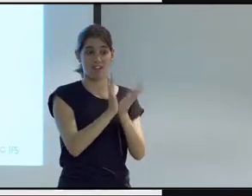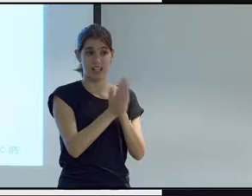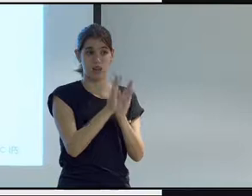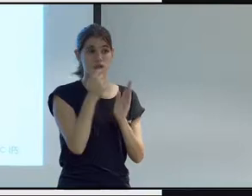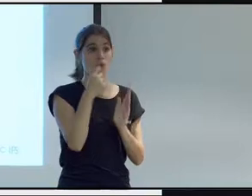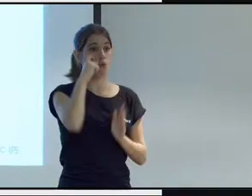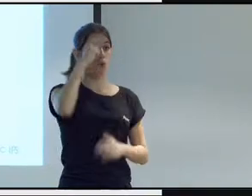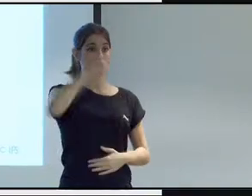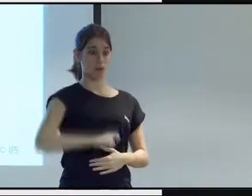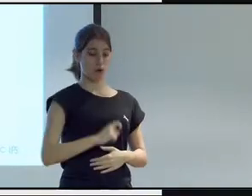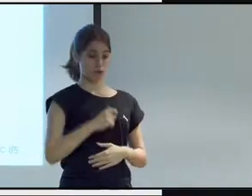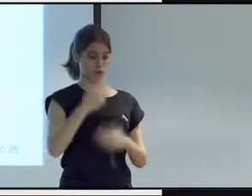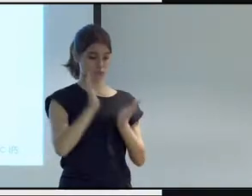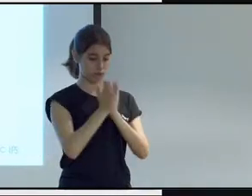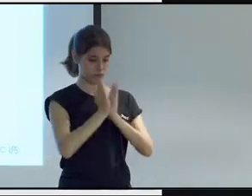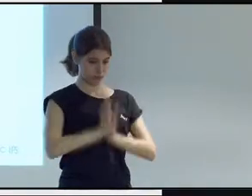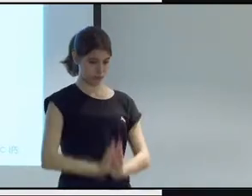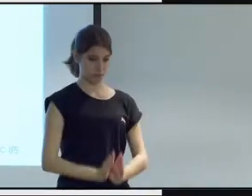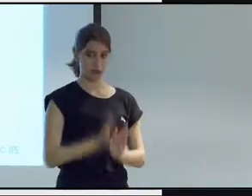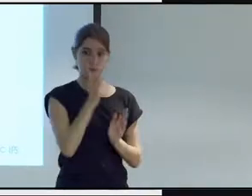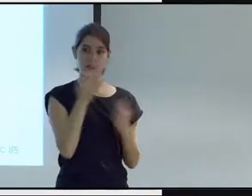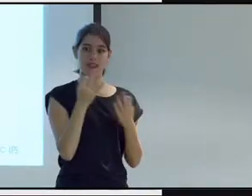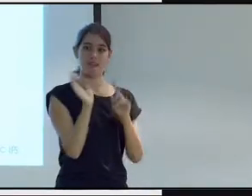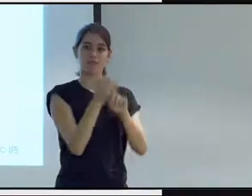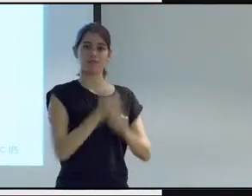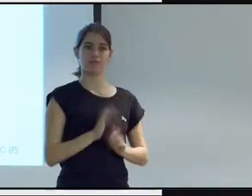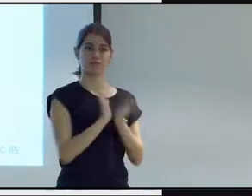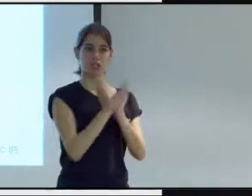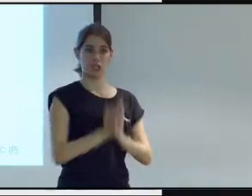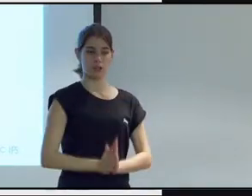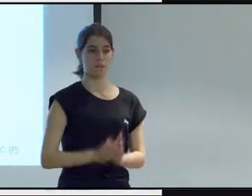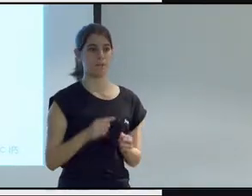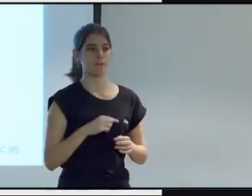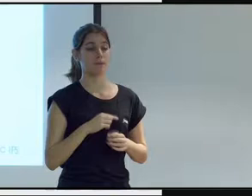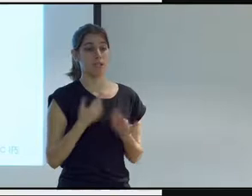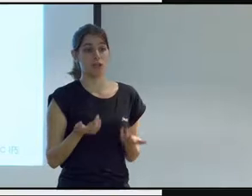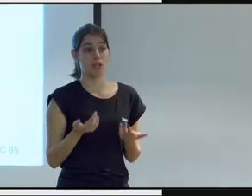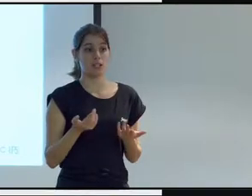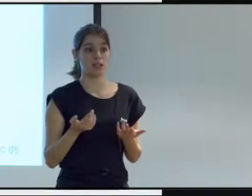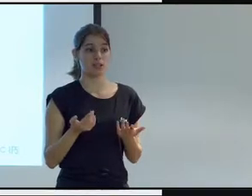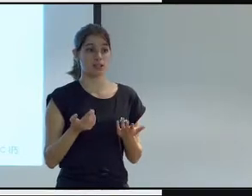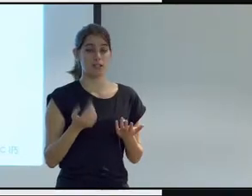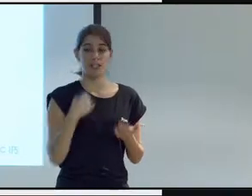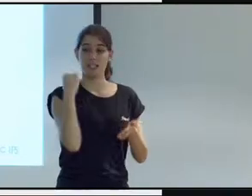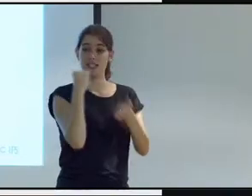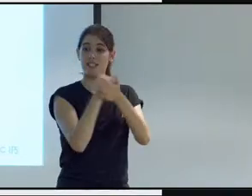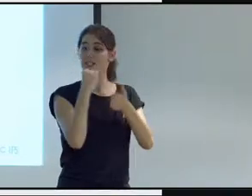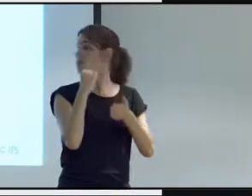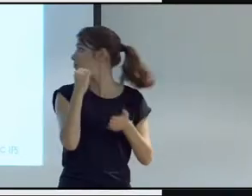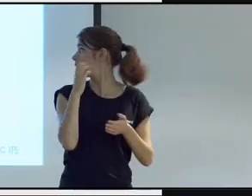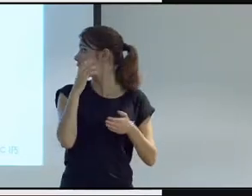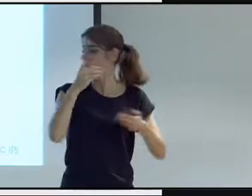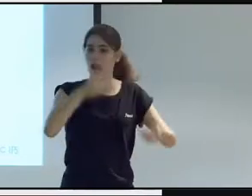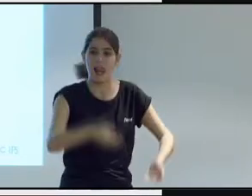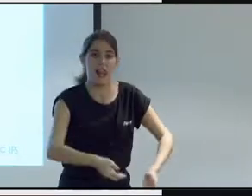the rehabilitation model, and this body needs to be rehabilitated, and this symboled